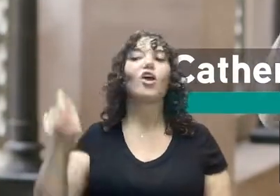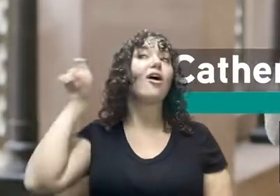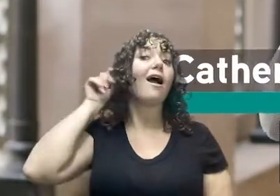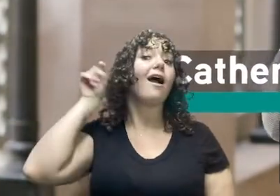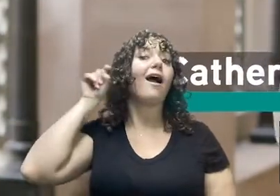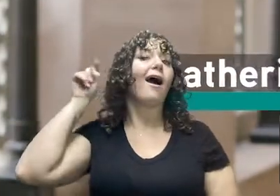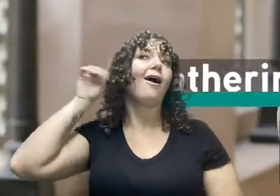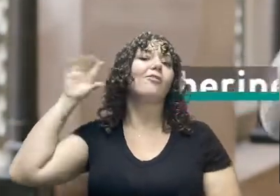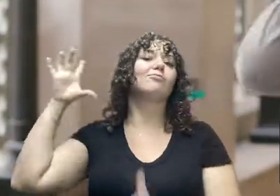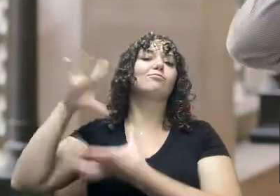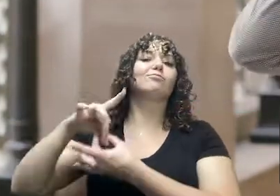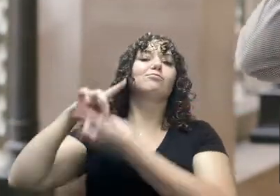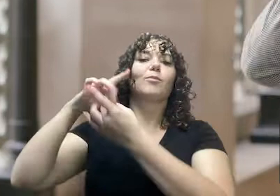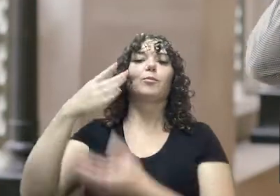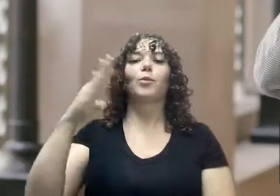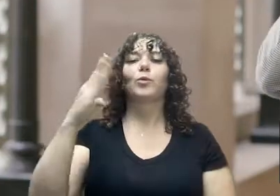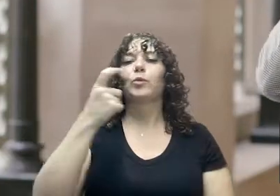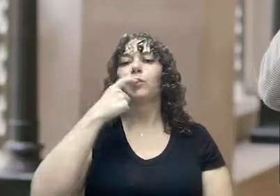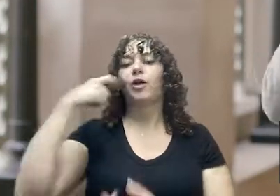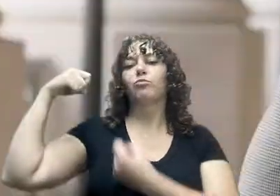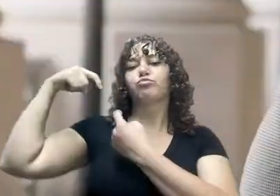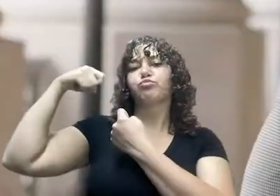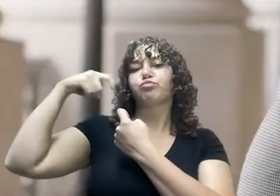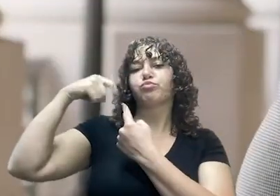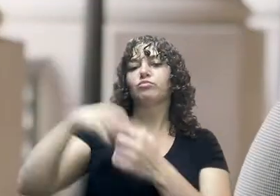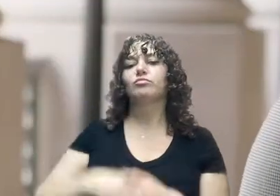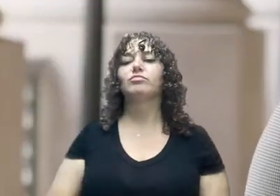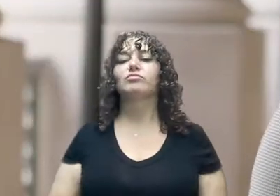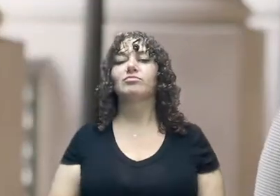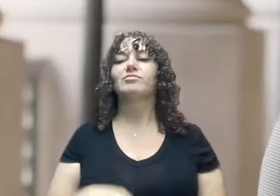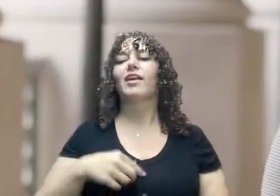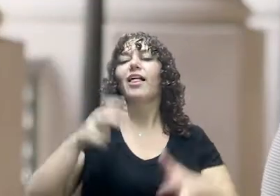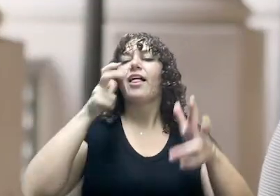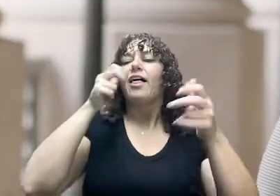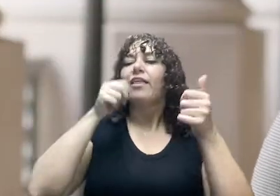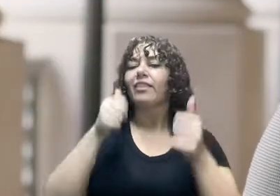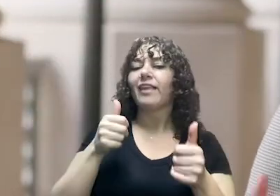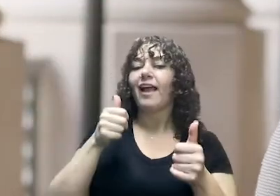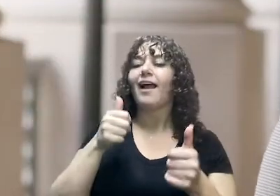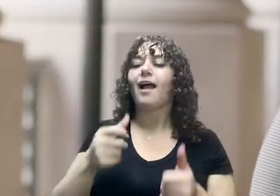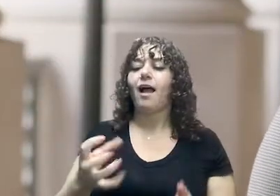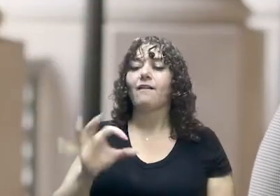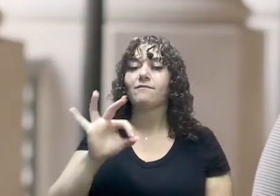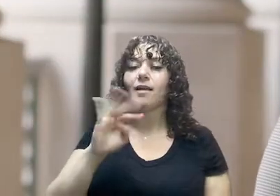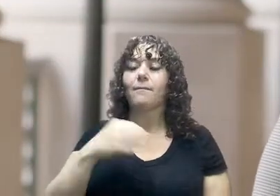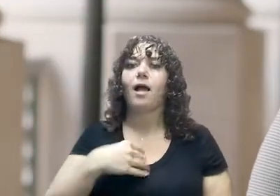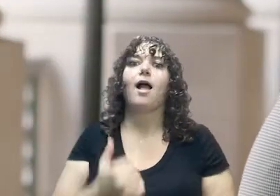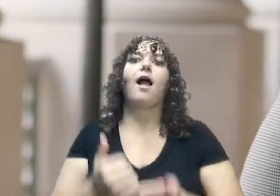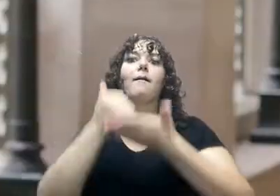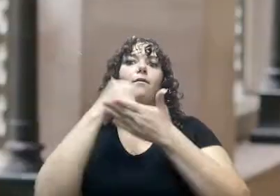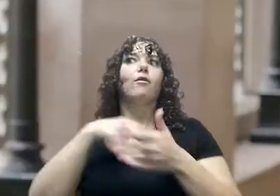because it connects Bluetooth to my hearing aids. Even though I have high frequency hearing loss, which is not